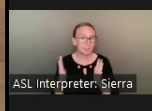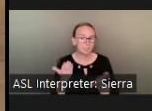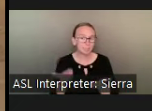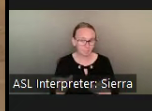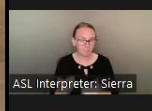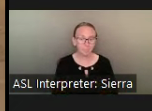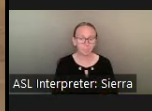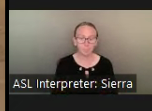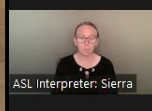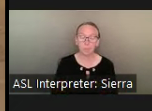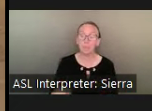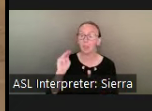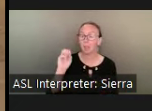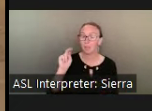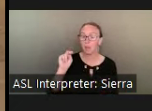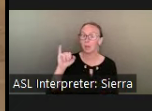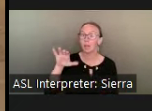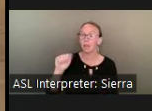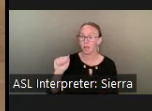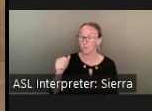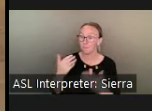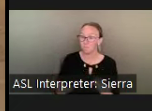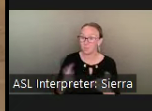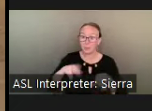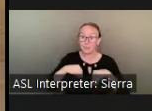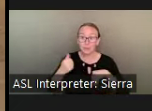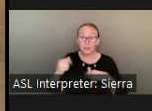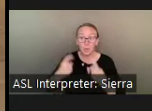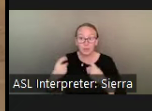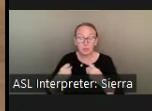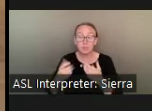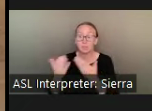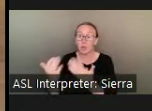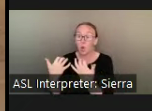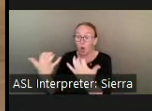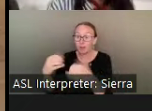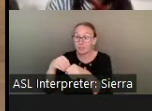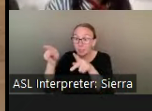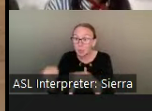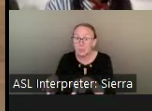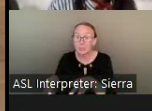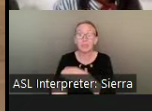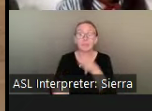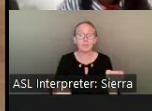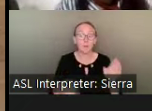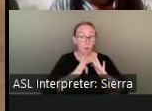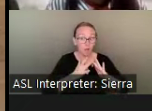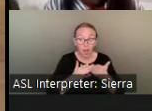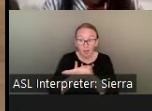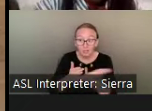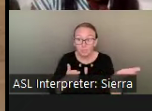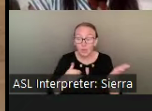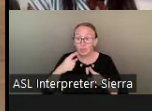So we'll take some questions. If anybody in the audience has questions, or anybody online has questions, please put